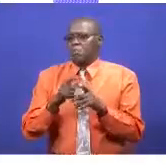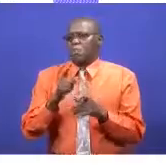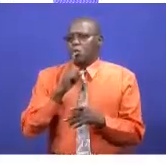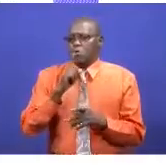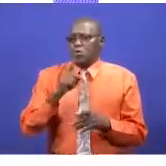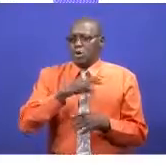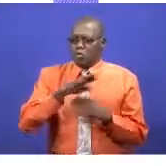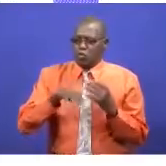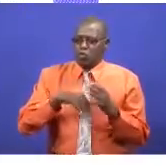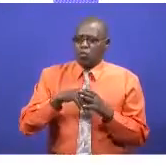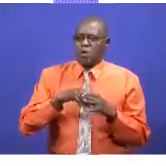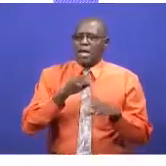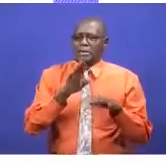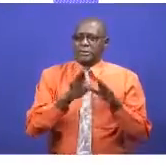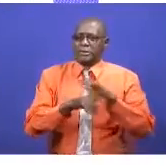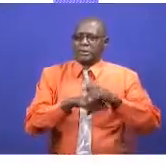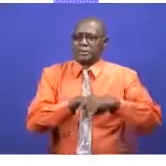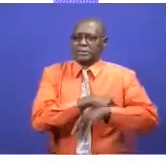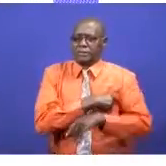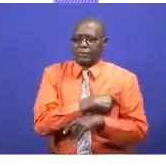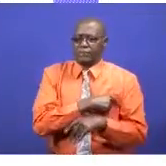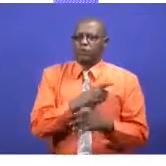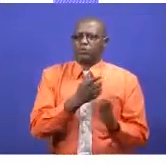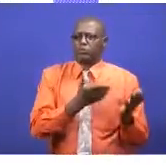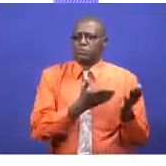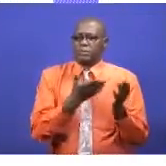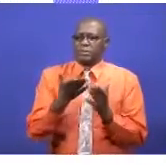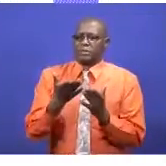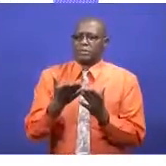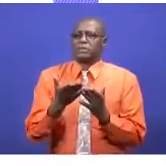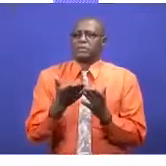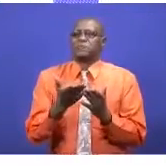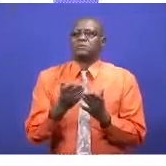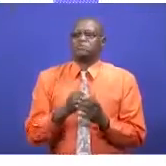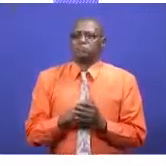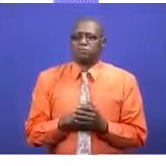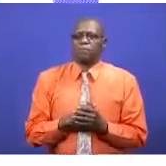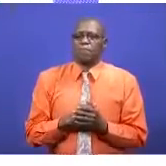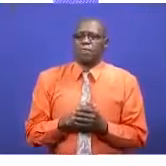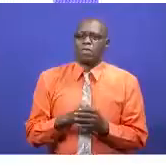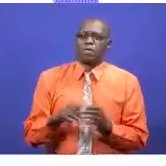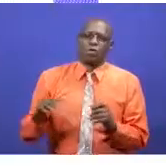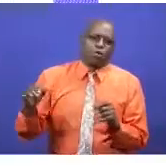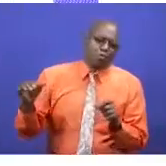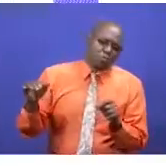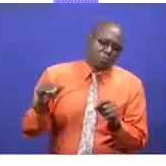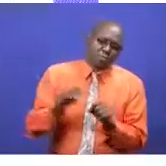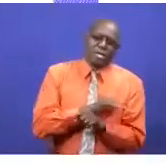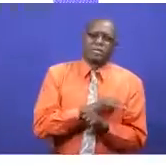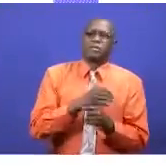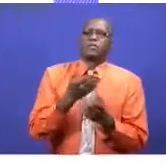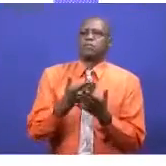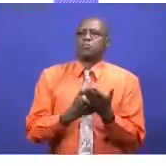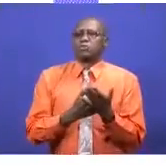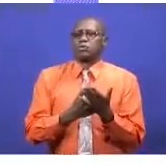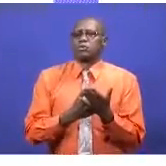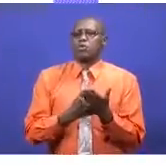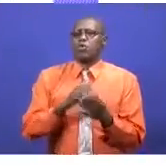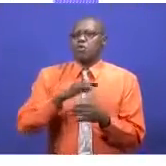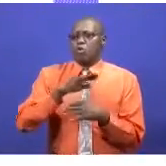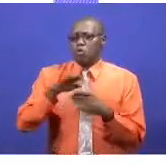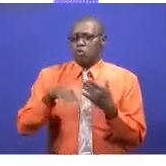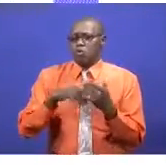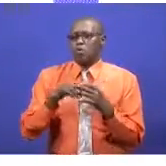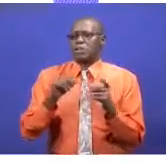assistant chiefs in the county to present comprehensive reports on the whereabouts of all last year's Kenya Certificate of